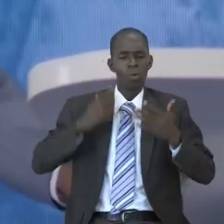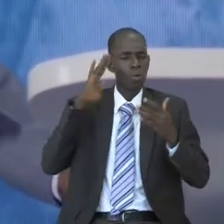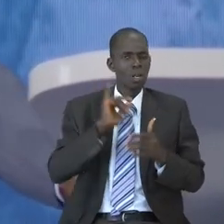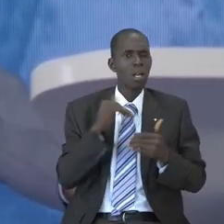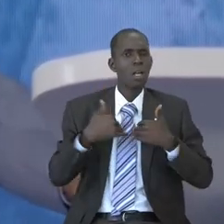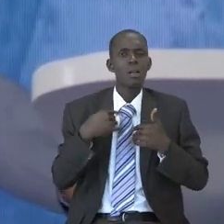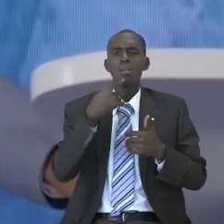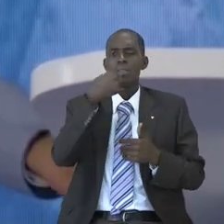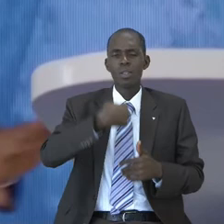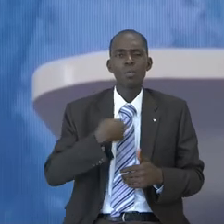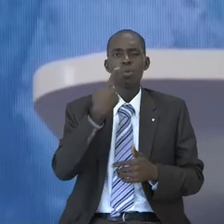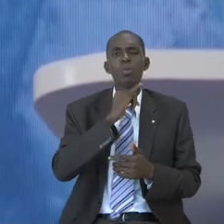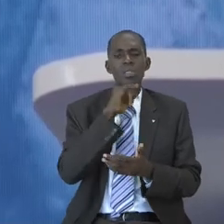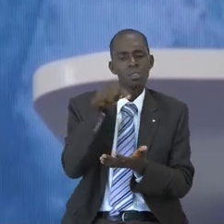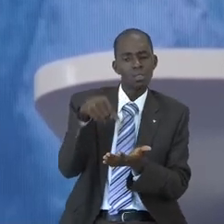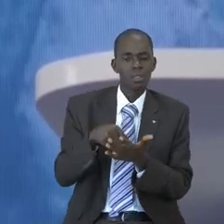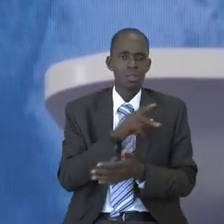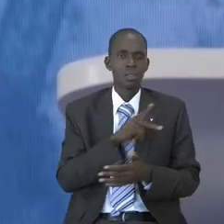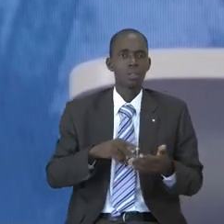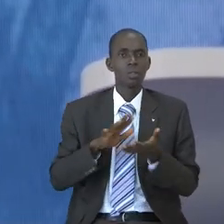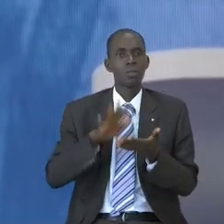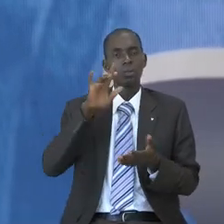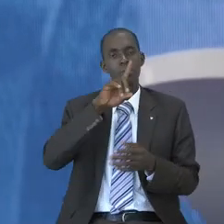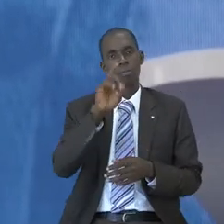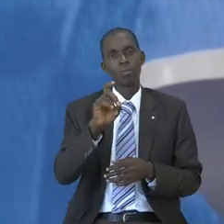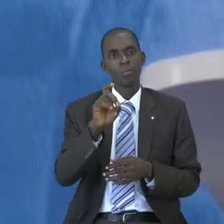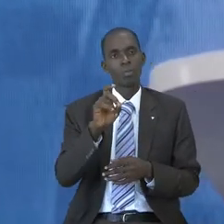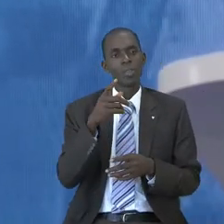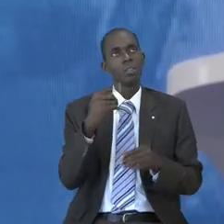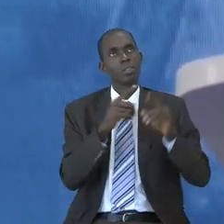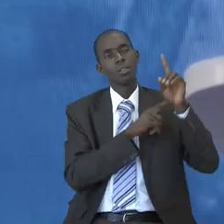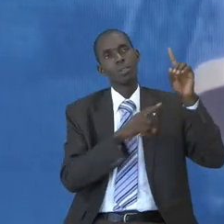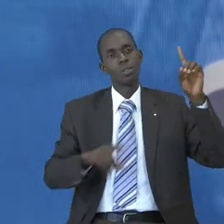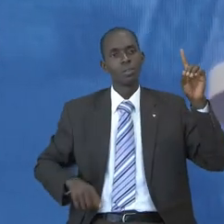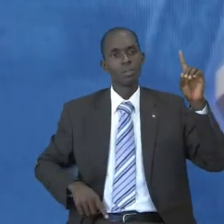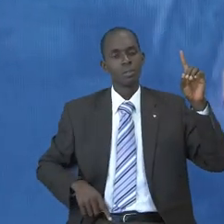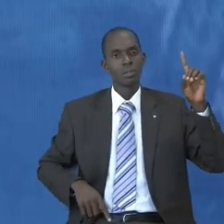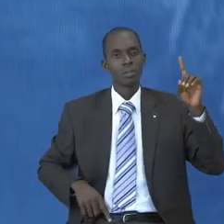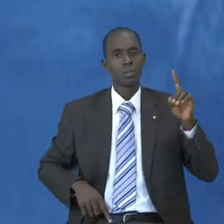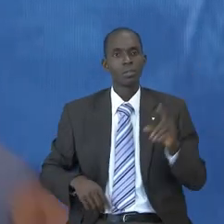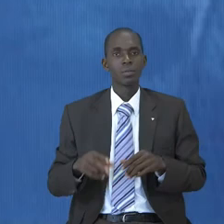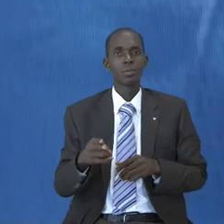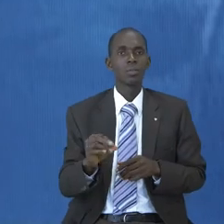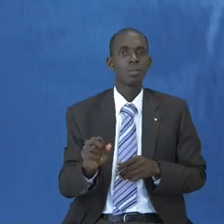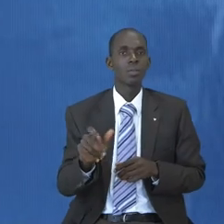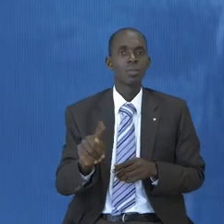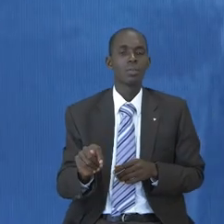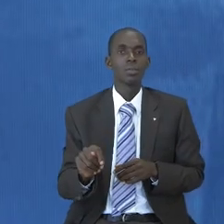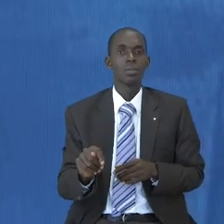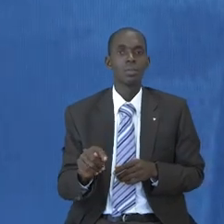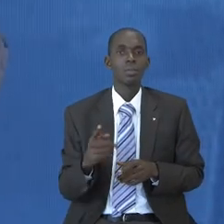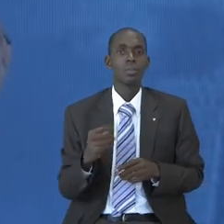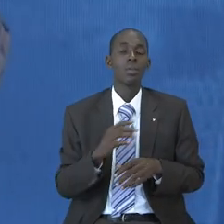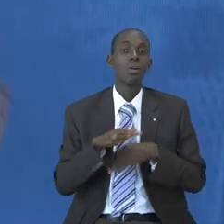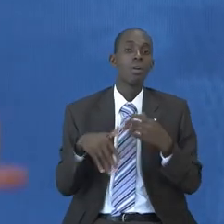is this King of Glory? The Lord, the Sovereign, the all in all,